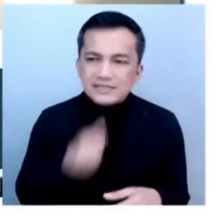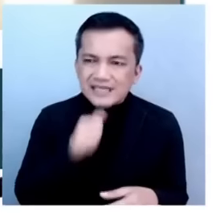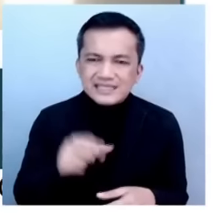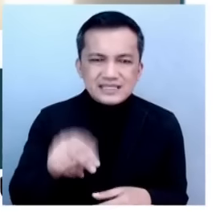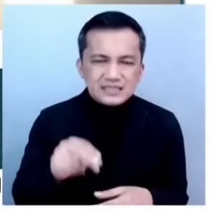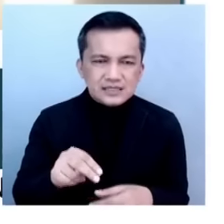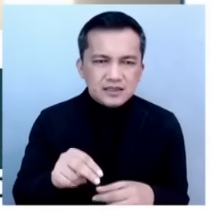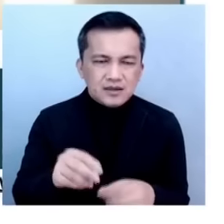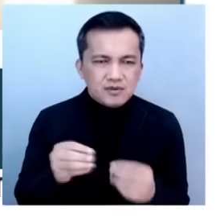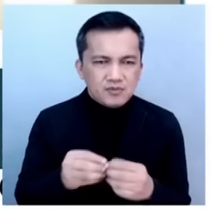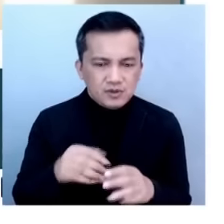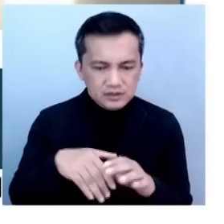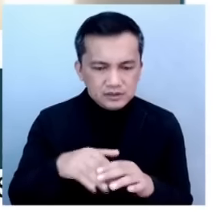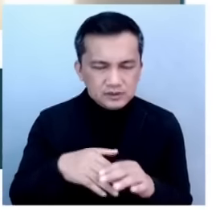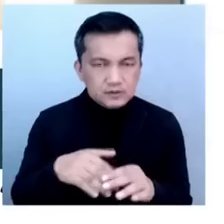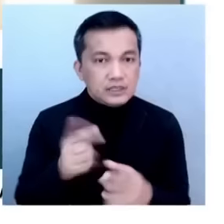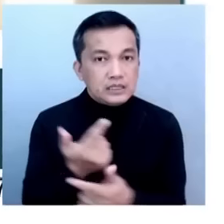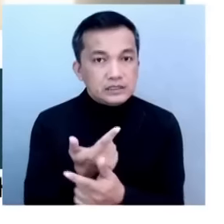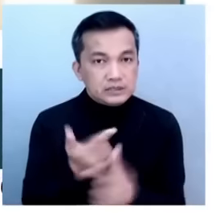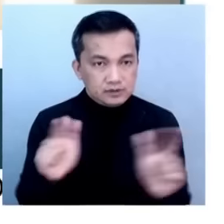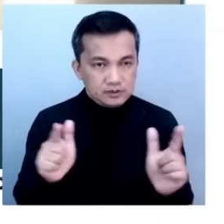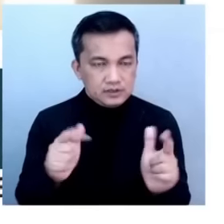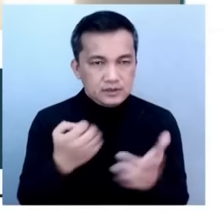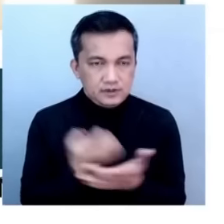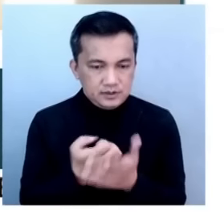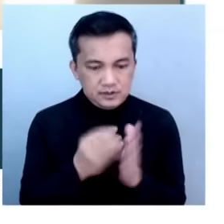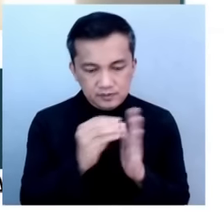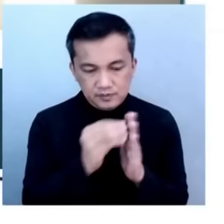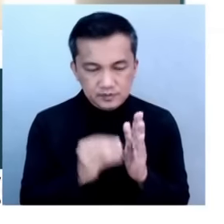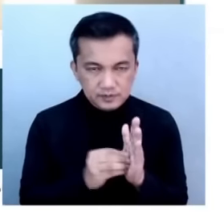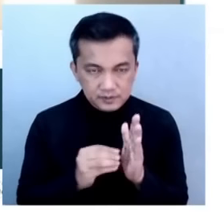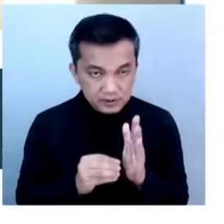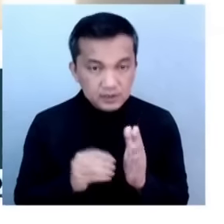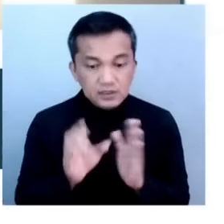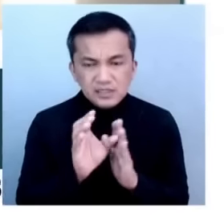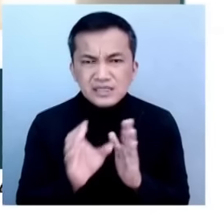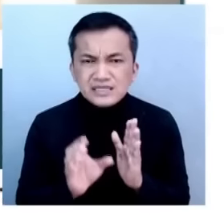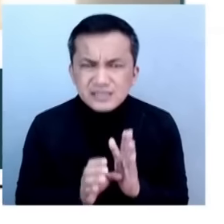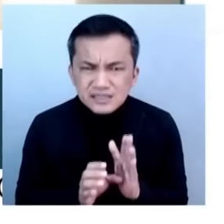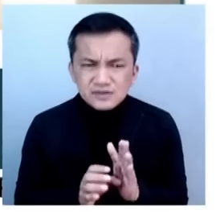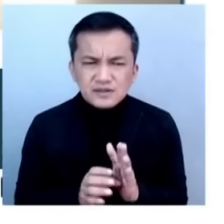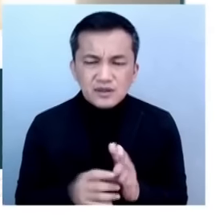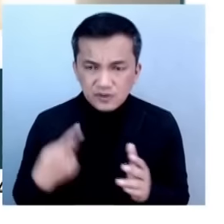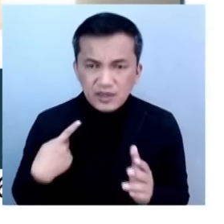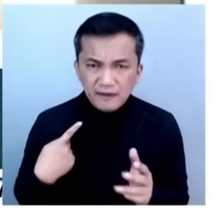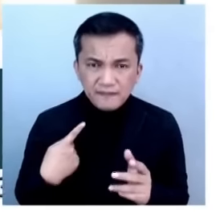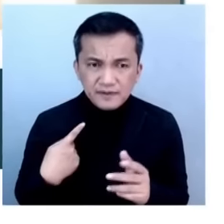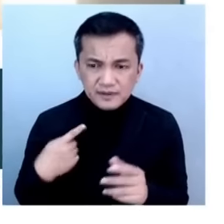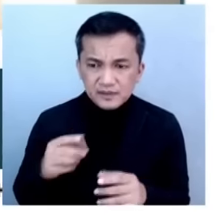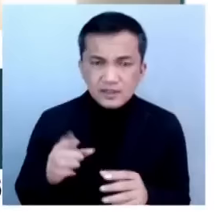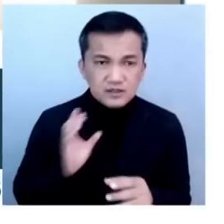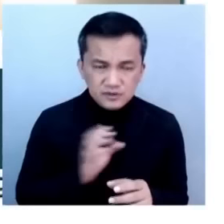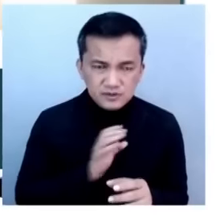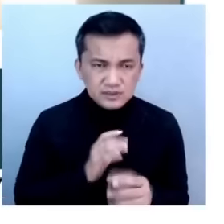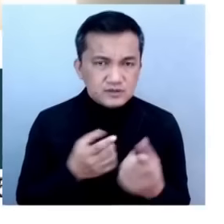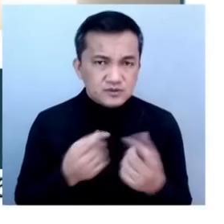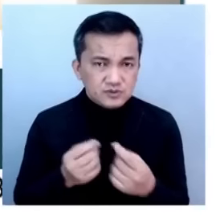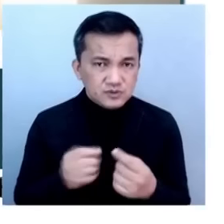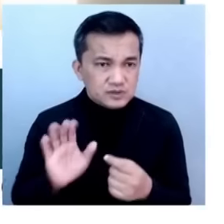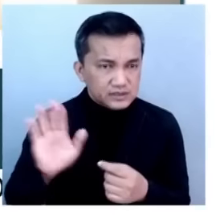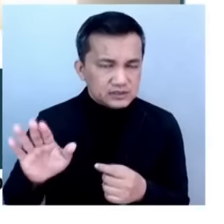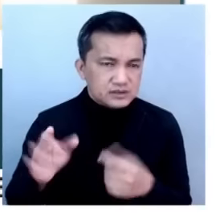paluwagin, i-liberalize yung economic provisions ng Constitution We have, in fact, Congress has in fact been doing that